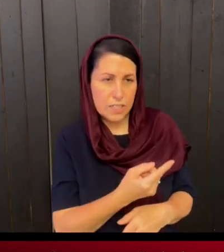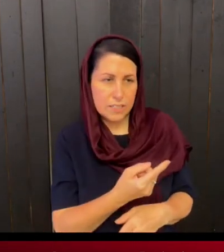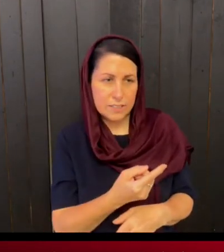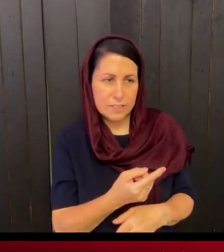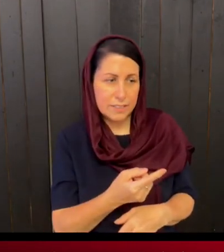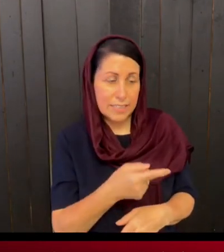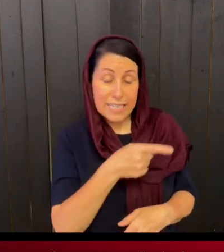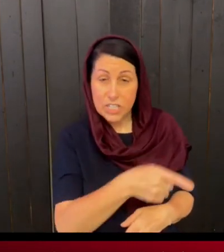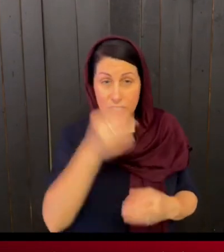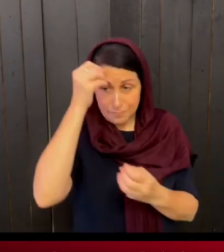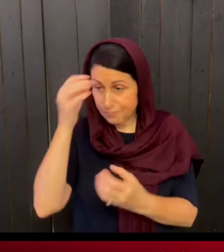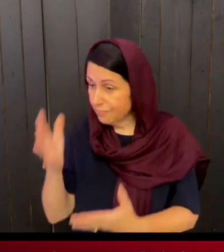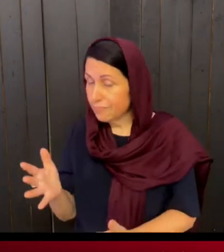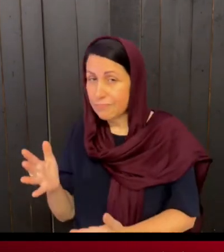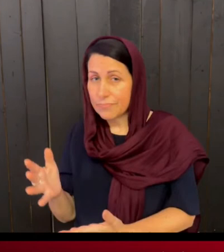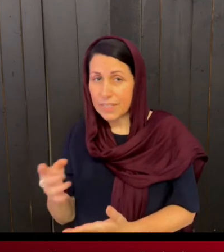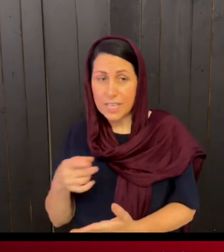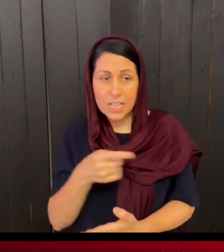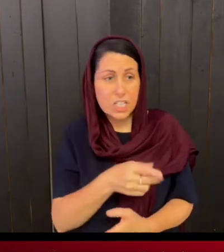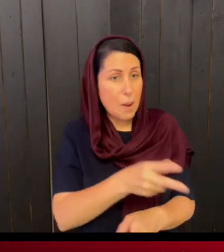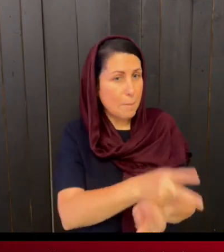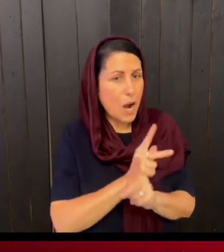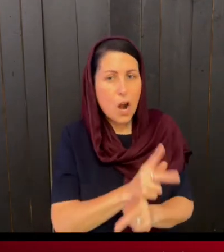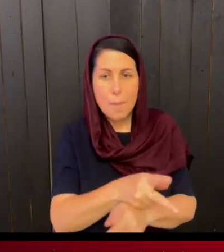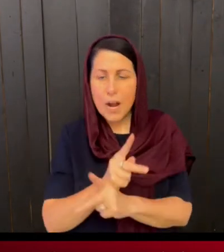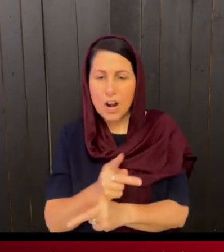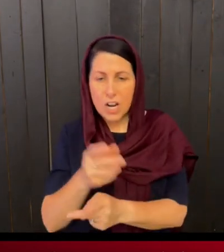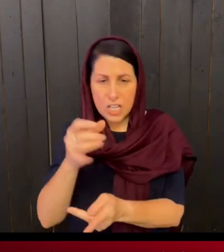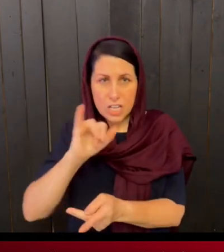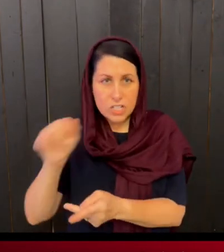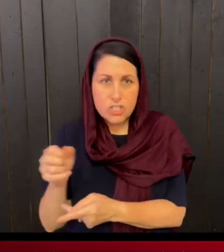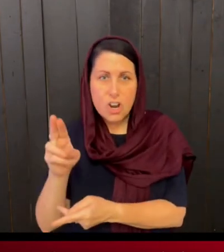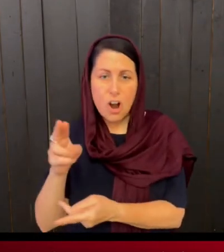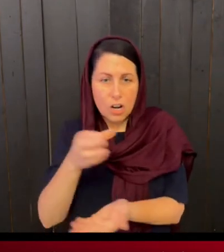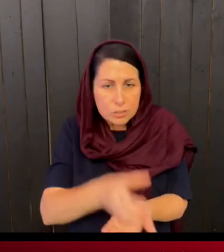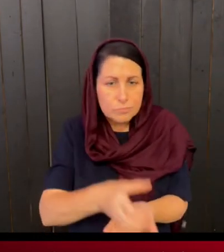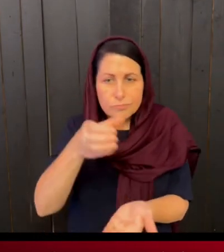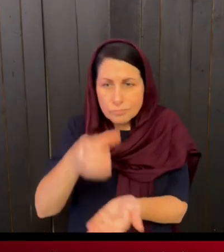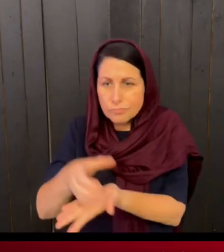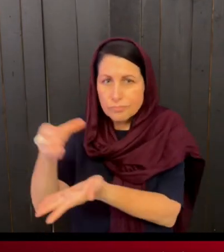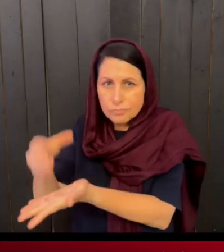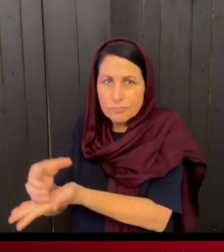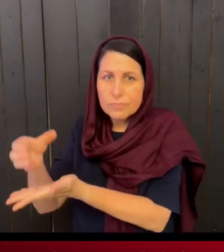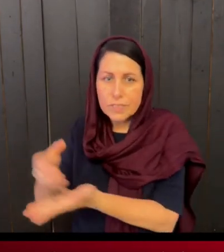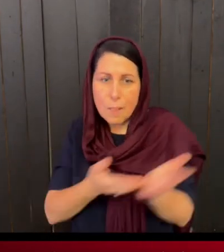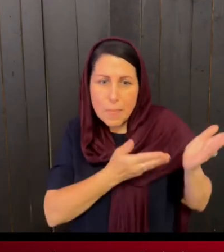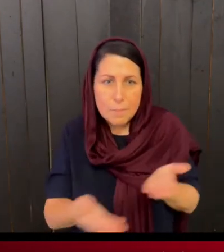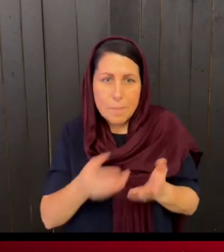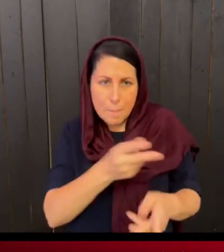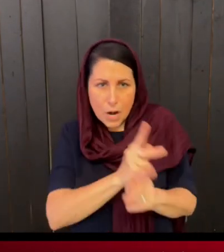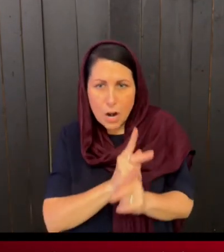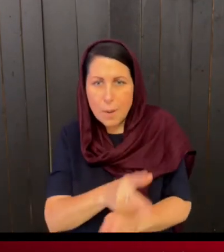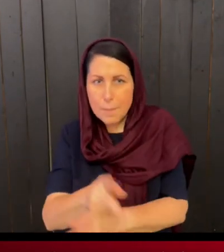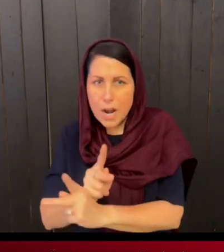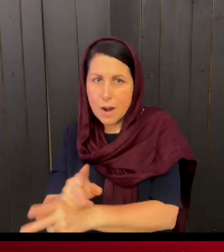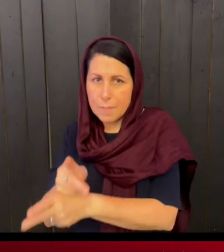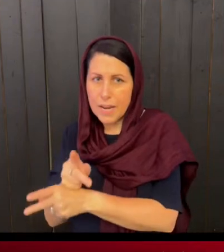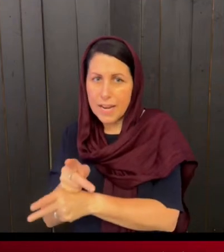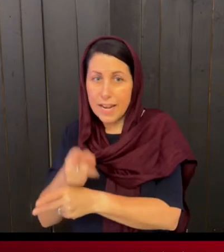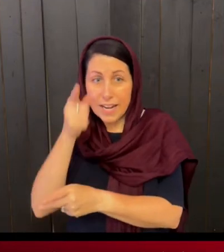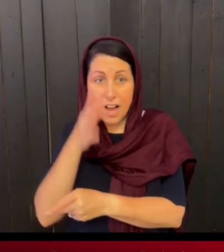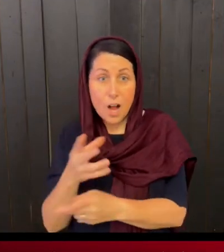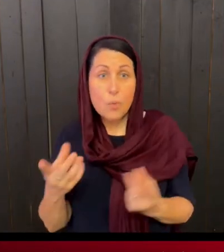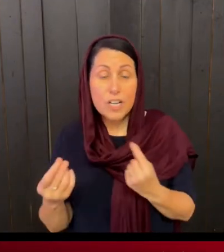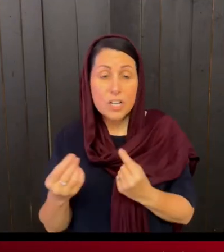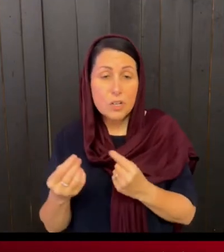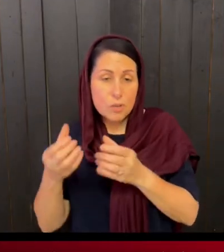obedient. She started borrowing vessels. She started bringing vessels. And God poured out and poured out and poured out and poured